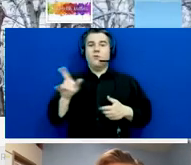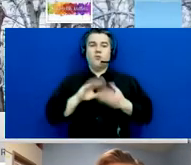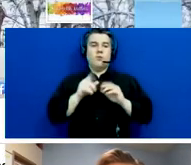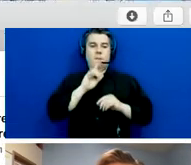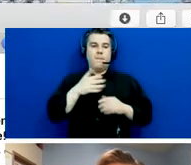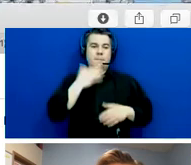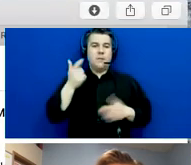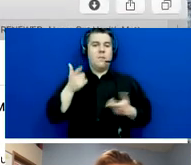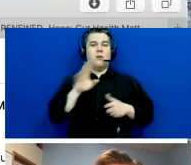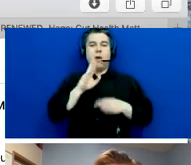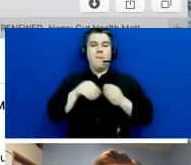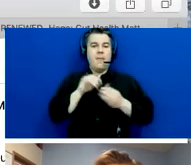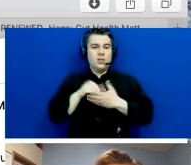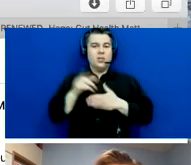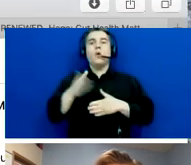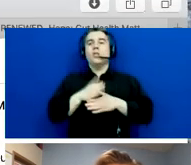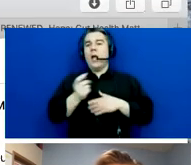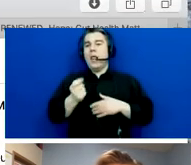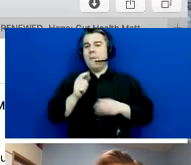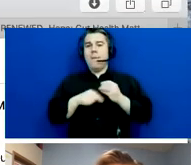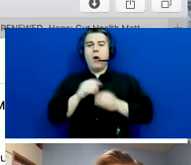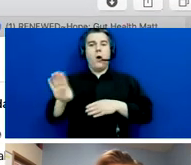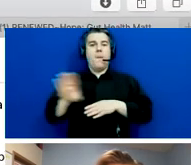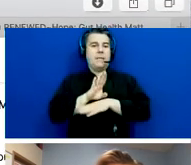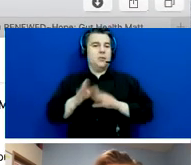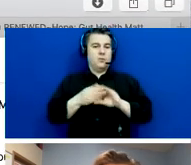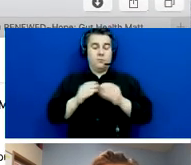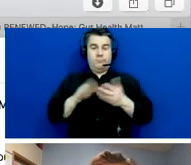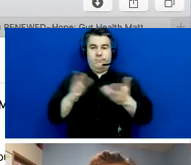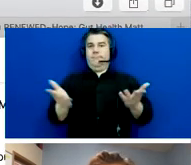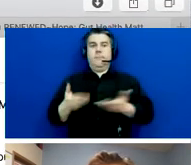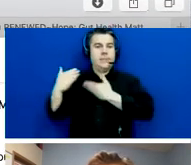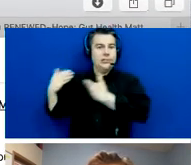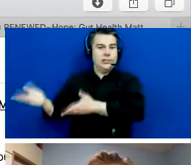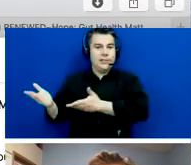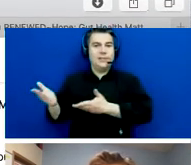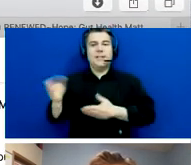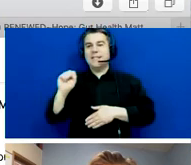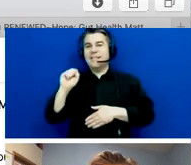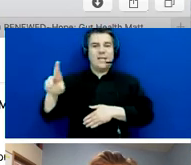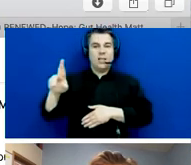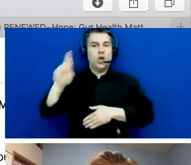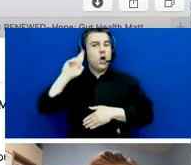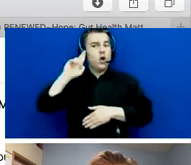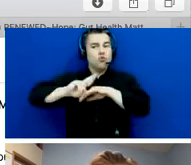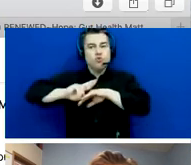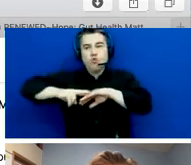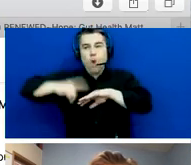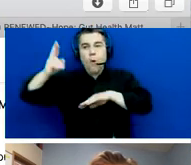going to let her speak on that. She's going to share a little bit of her business story too, because you guys, she's Senior Ruby, kind of a